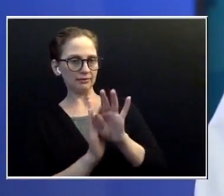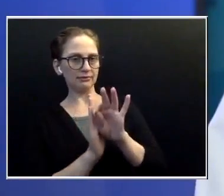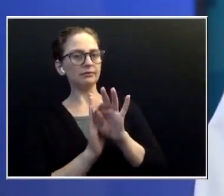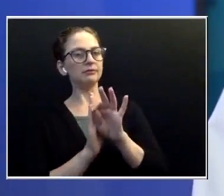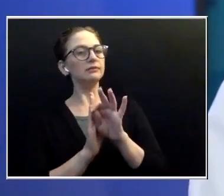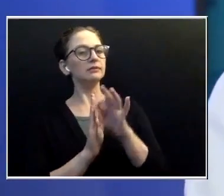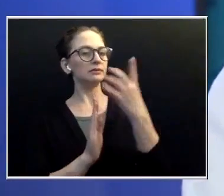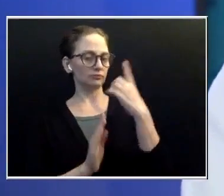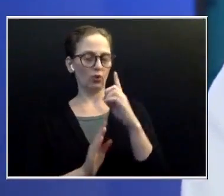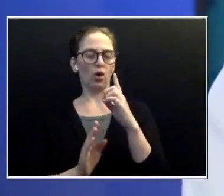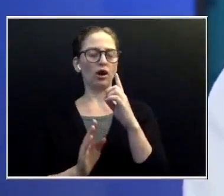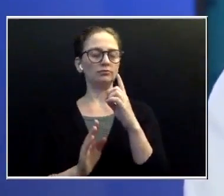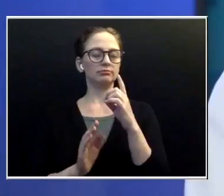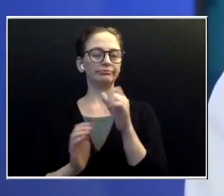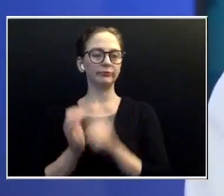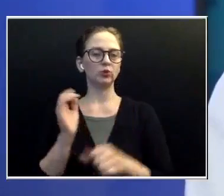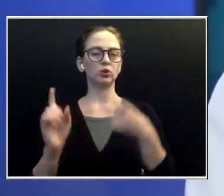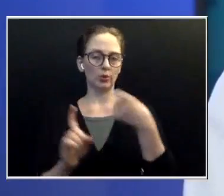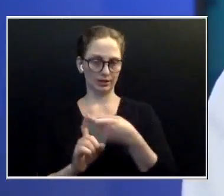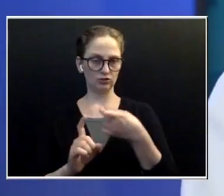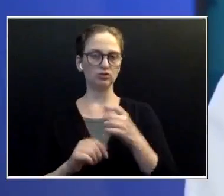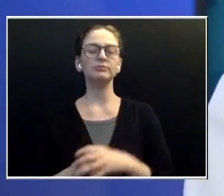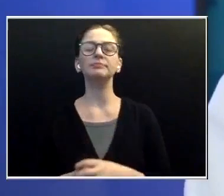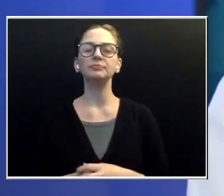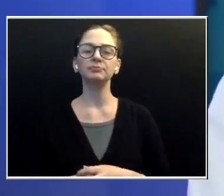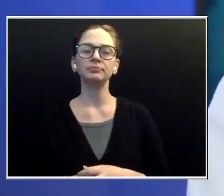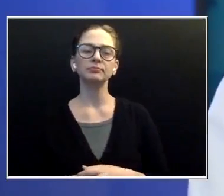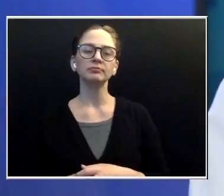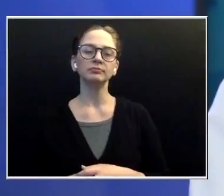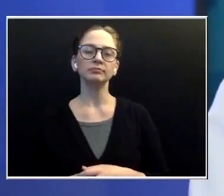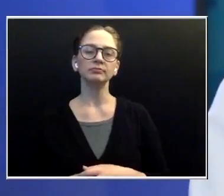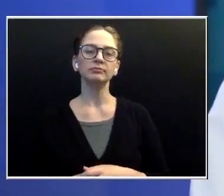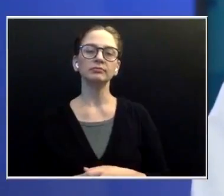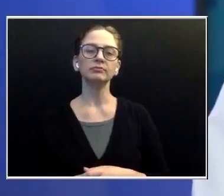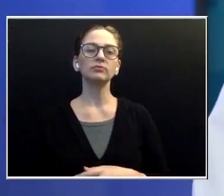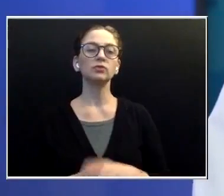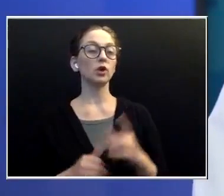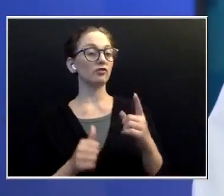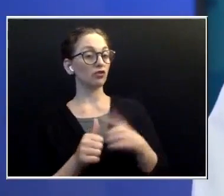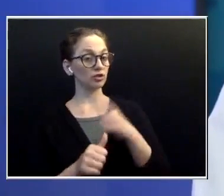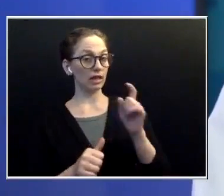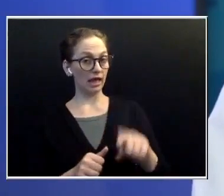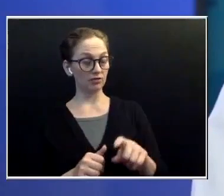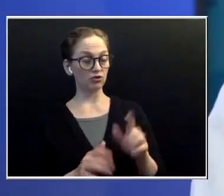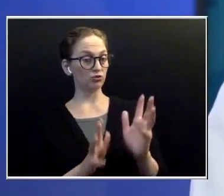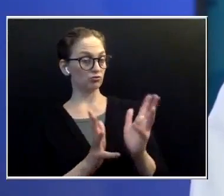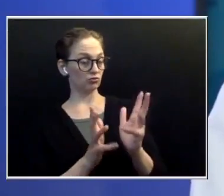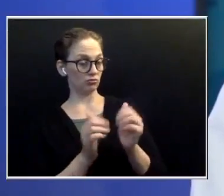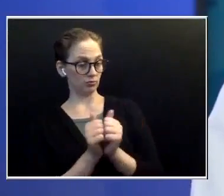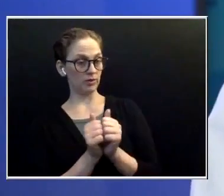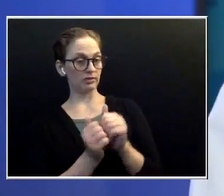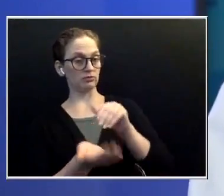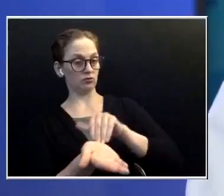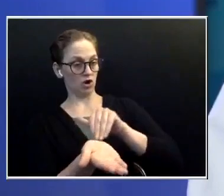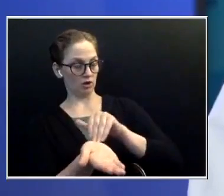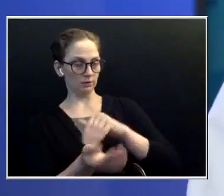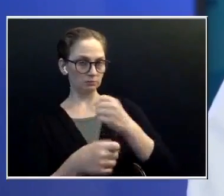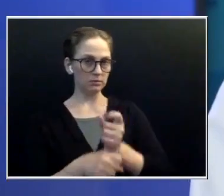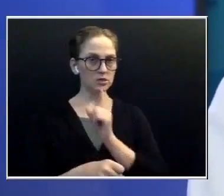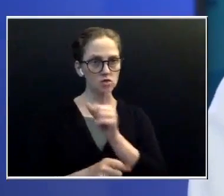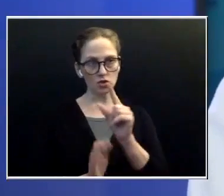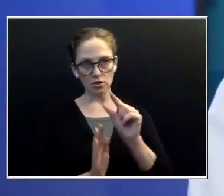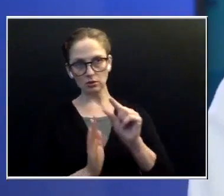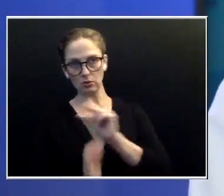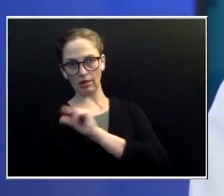stool donation. So these patients actually, again, first actually they have to talk to the doctors to actually make sure that they qualify for the stool donation. There are some criteria for